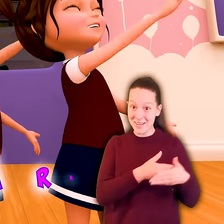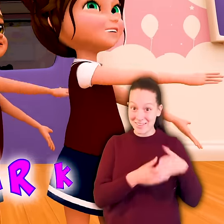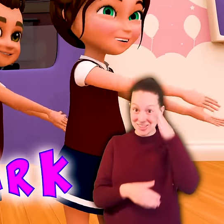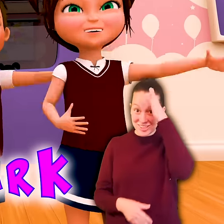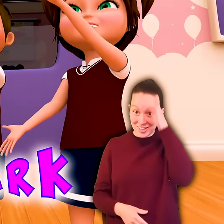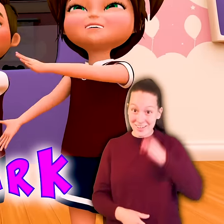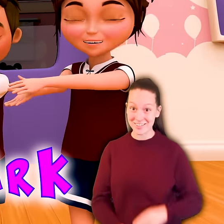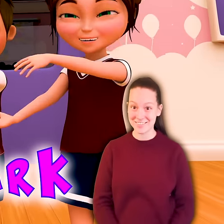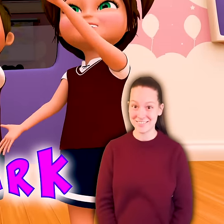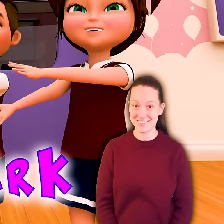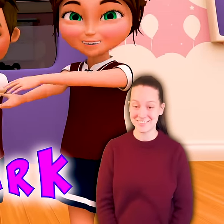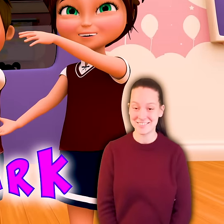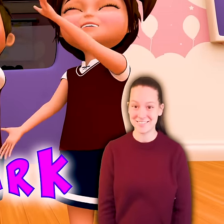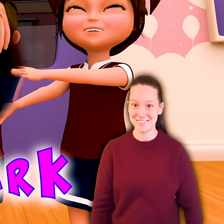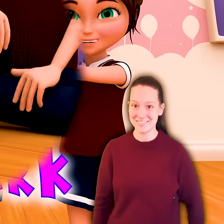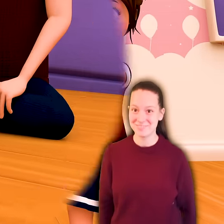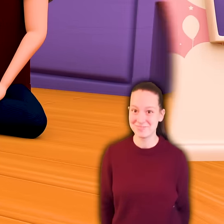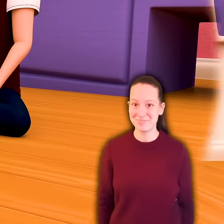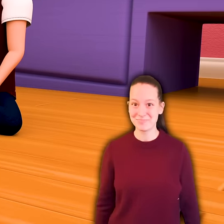baby shark